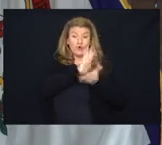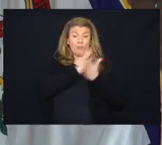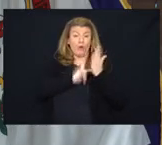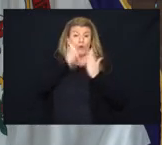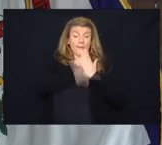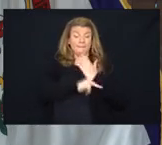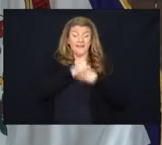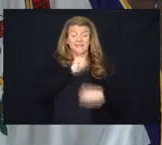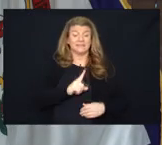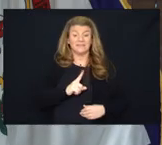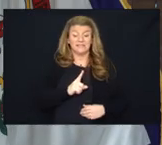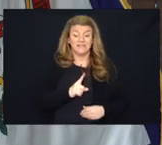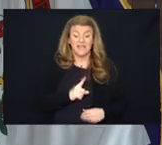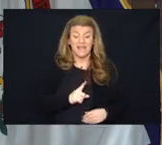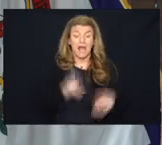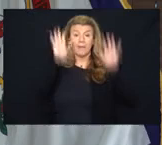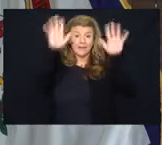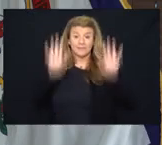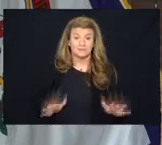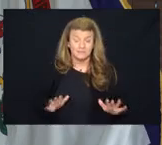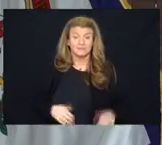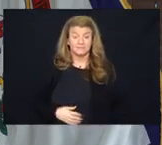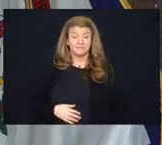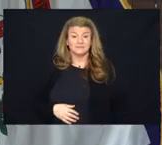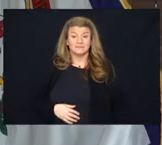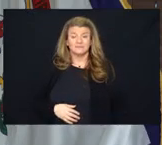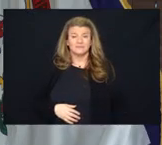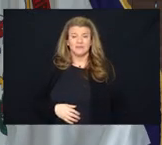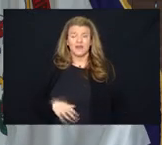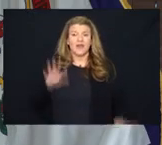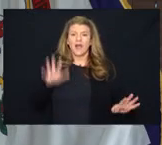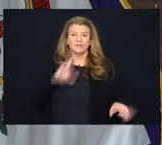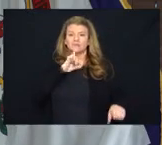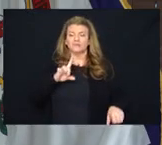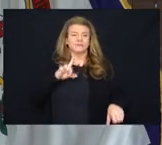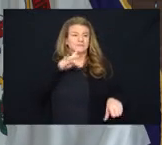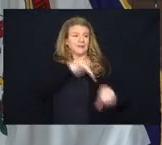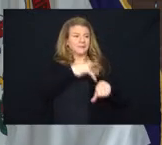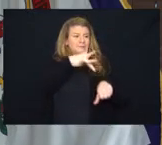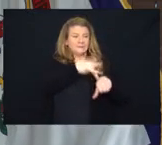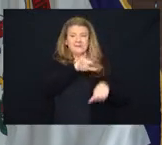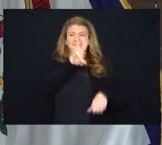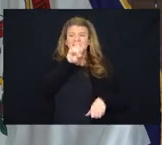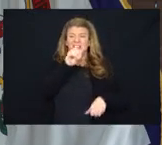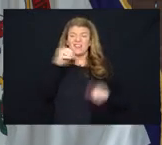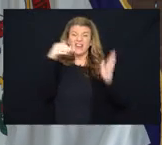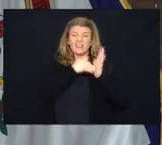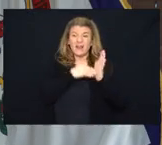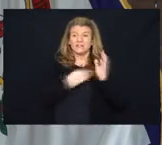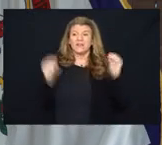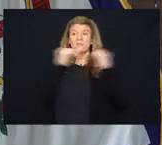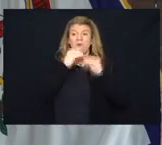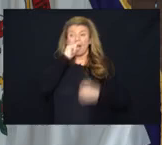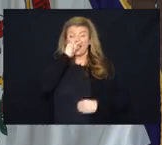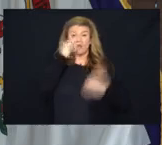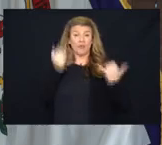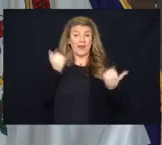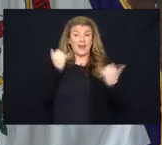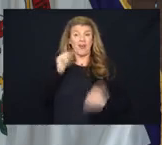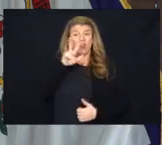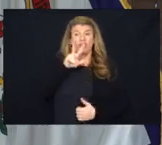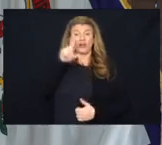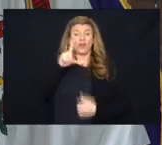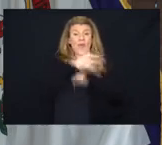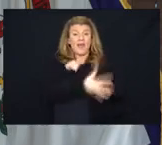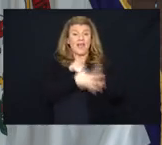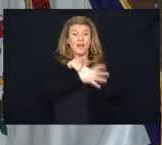program is phenomenal, touching absolutely 70,000 plus kids right now in 31 counties